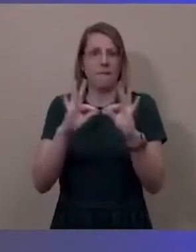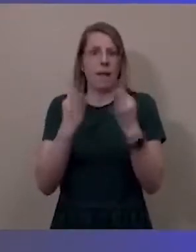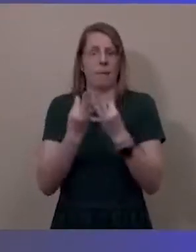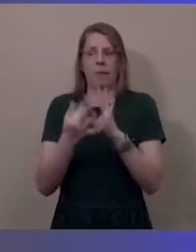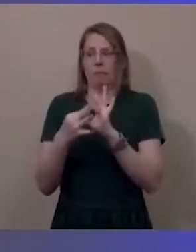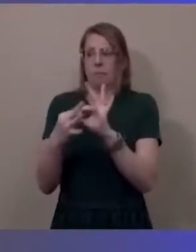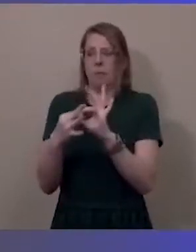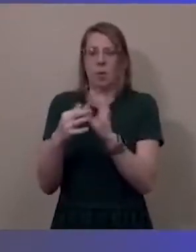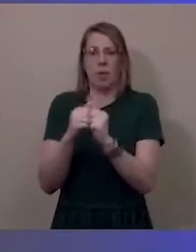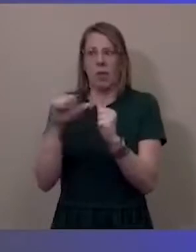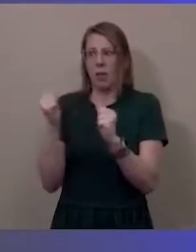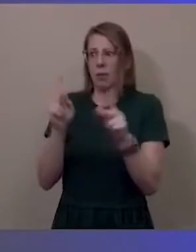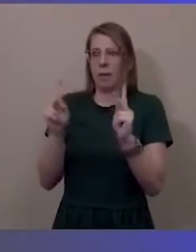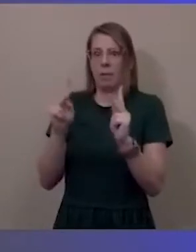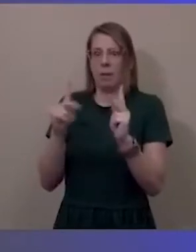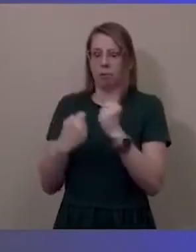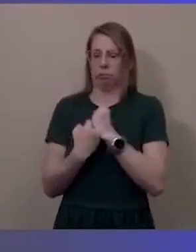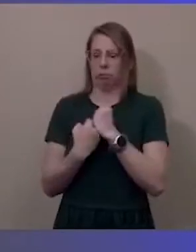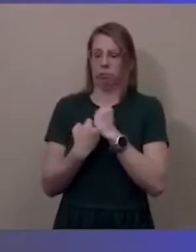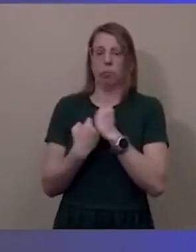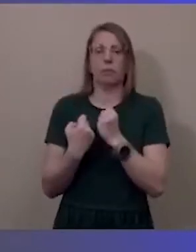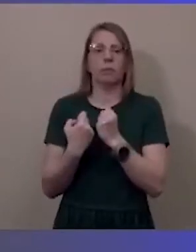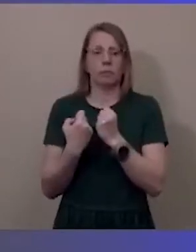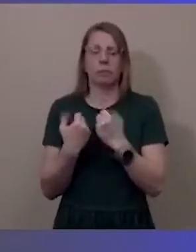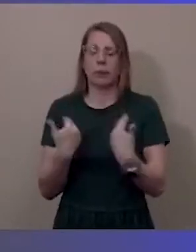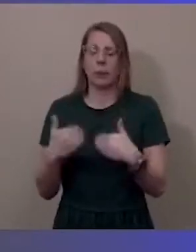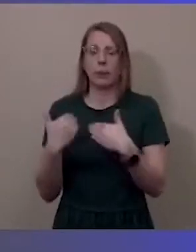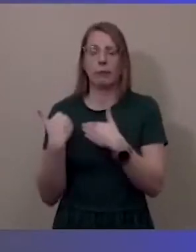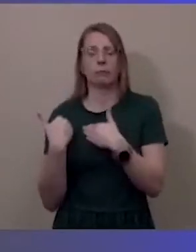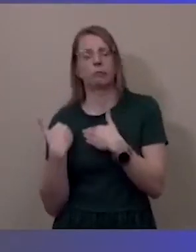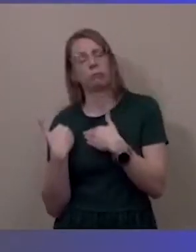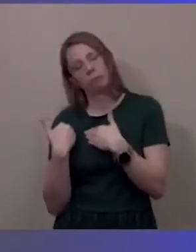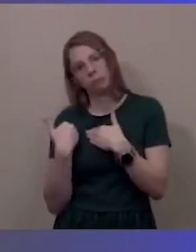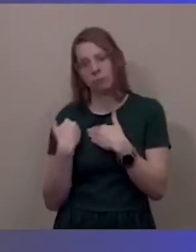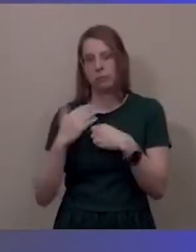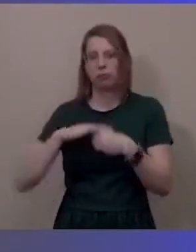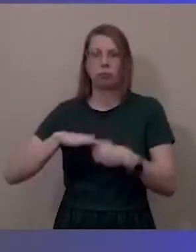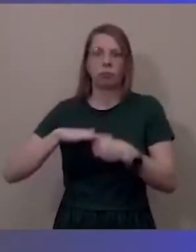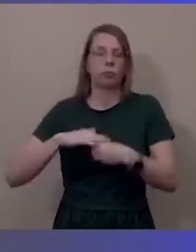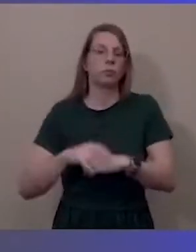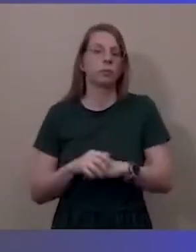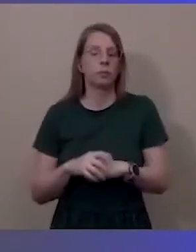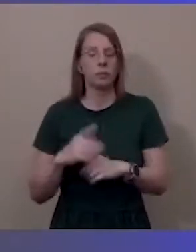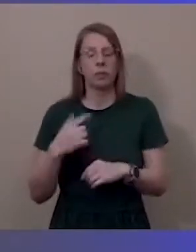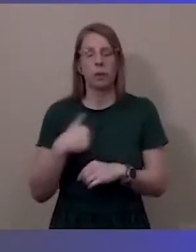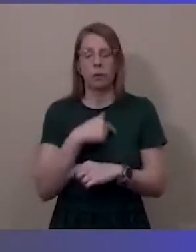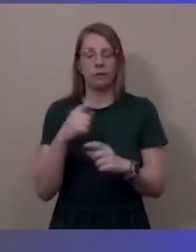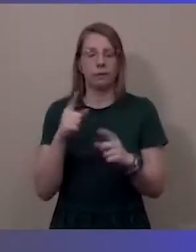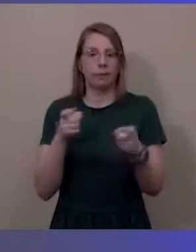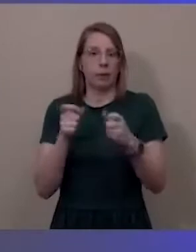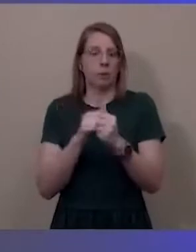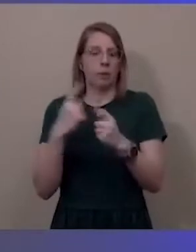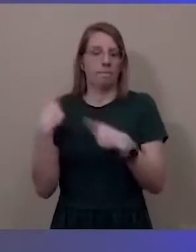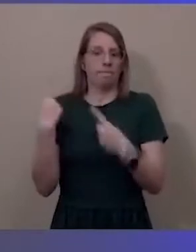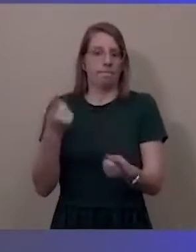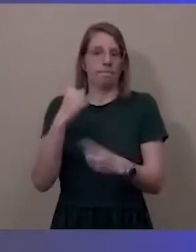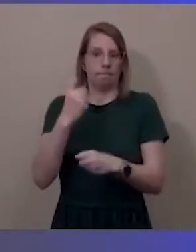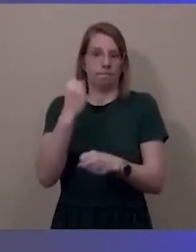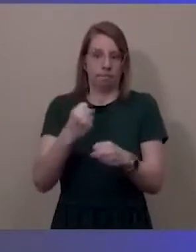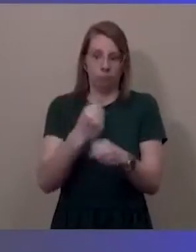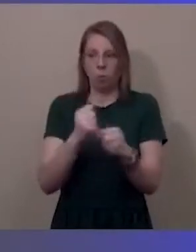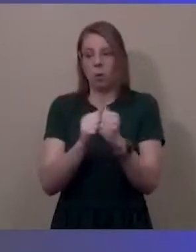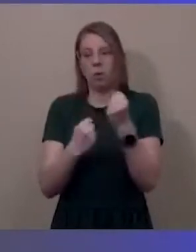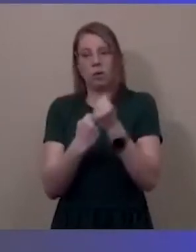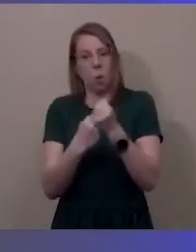others. And that's taken a big toll. That's something we've been dealing with for the last year with our support groups